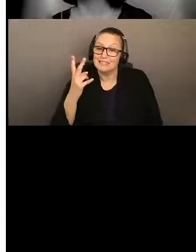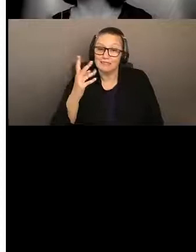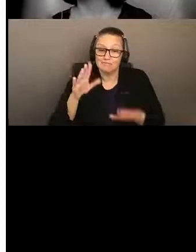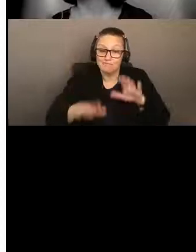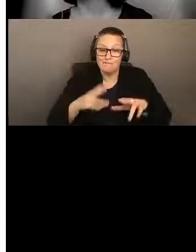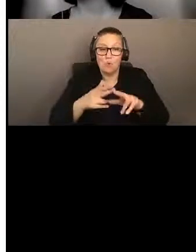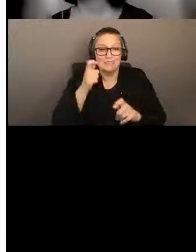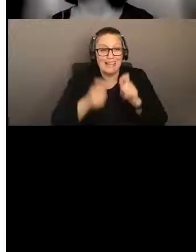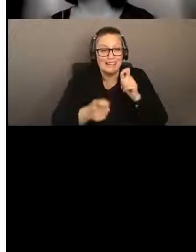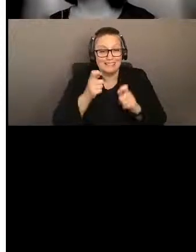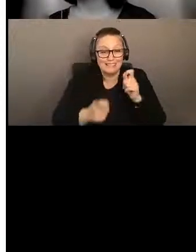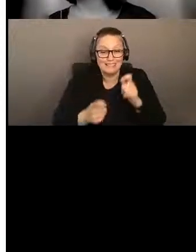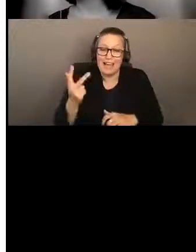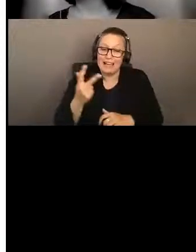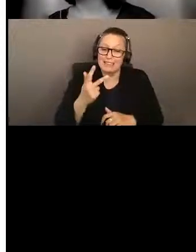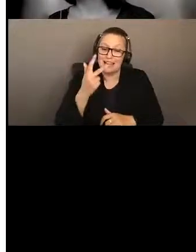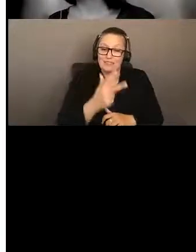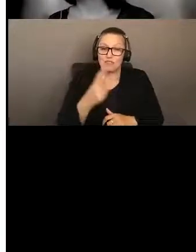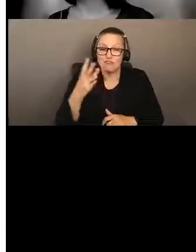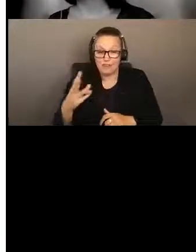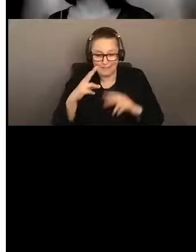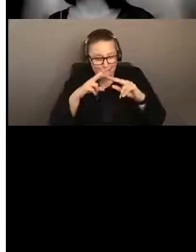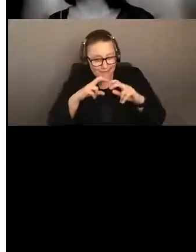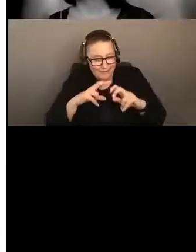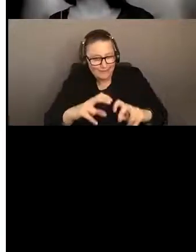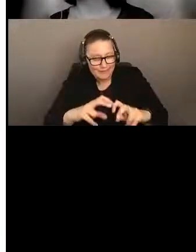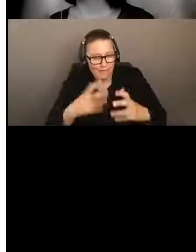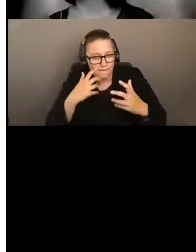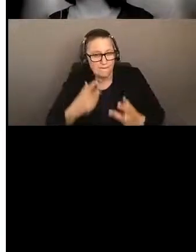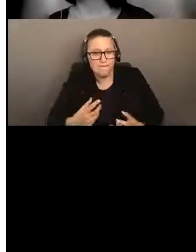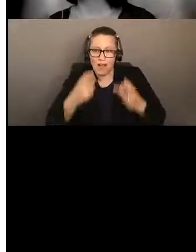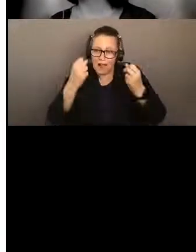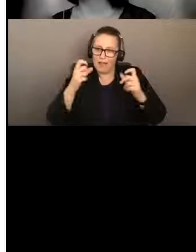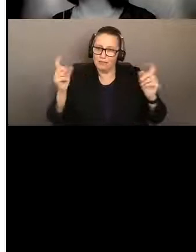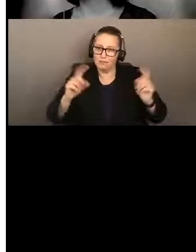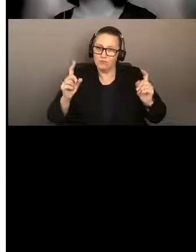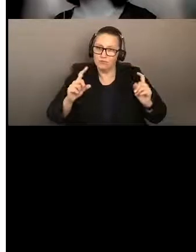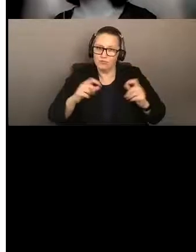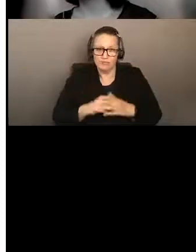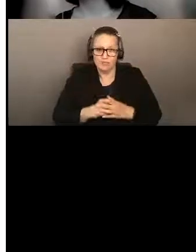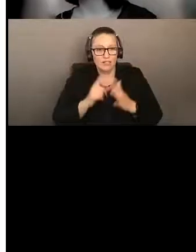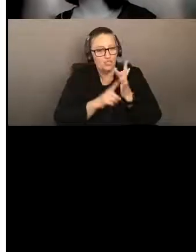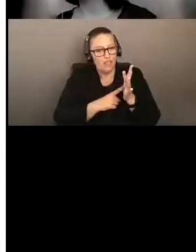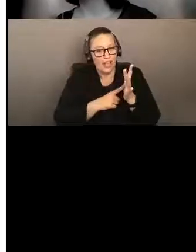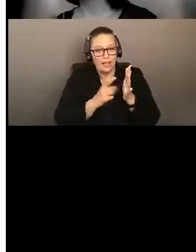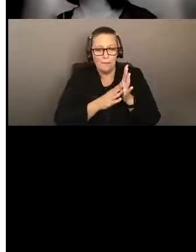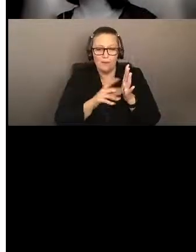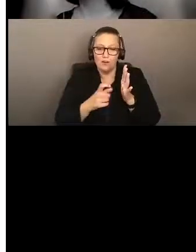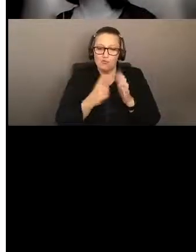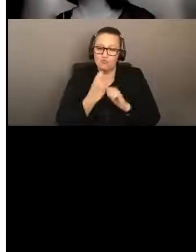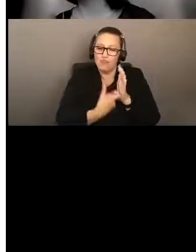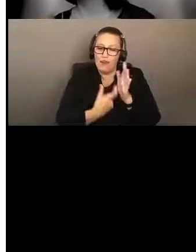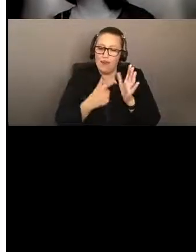in 1883. It was analysed 2 years later by bacteriologist J. McGravie Smith, who took samples of the